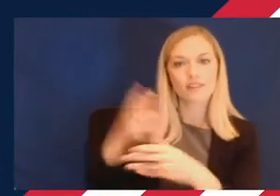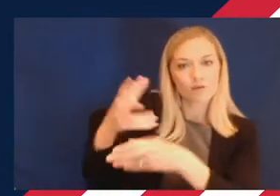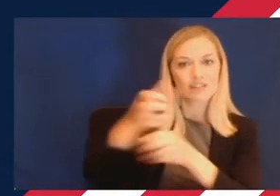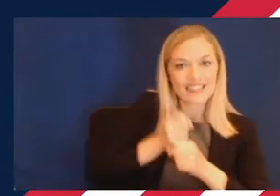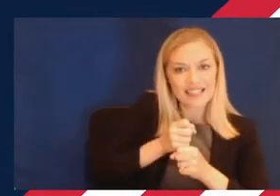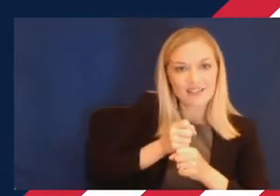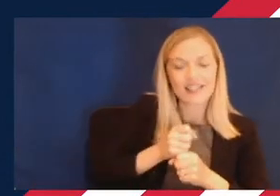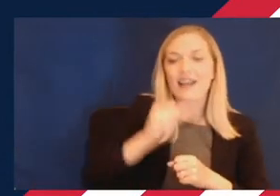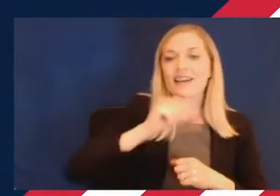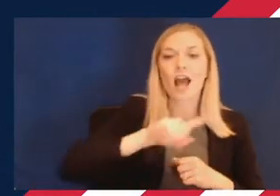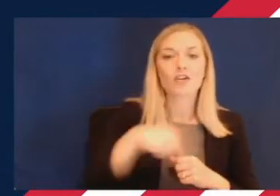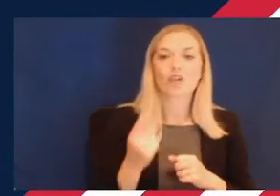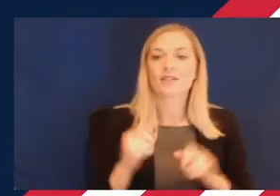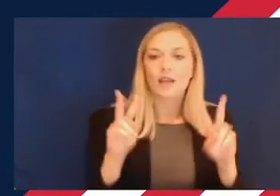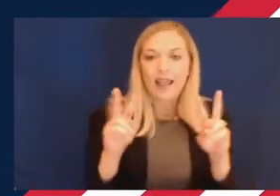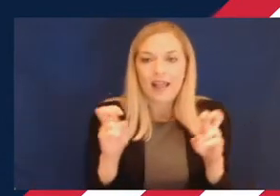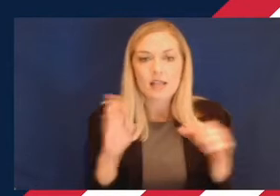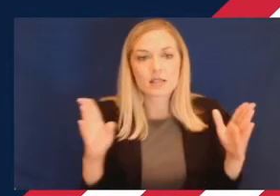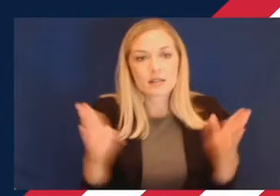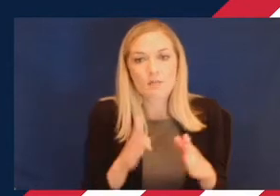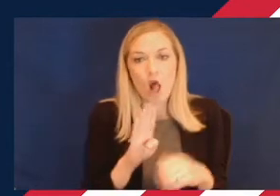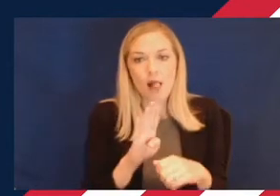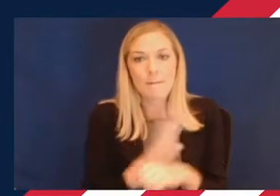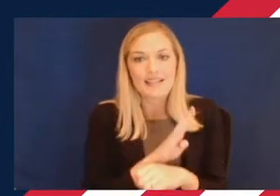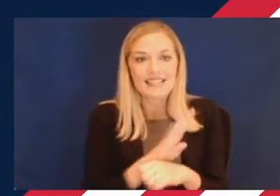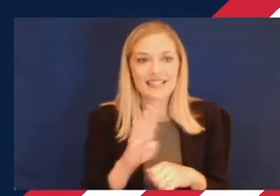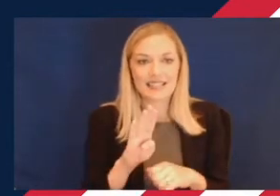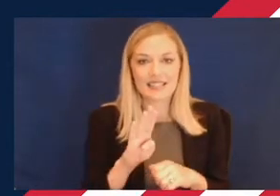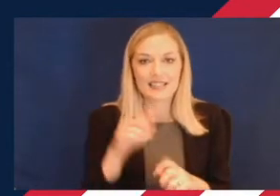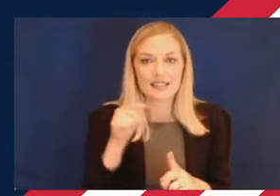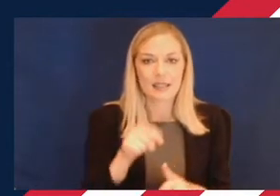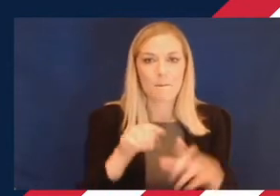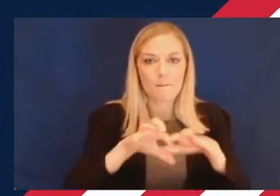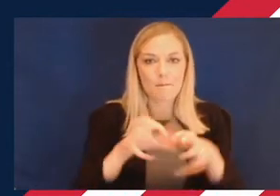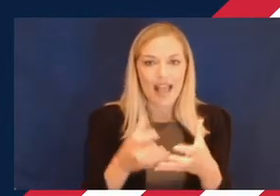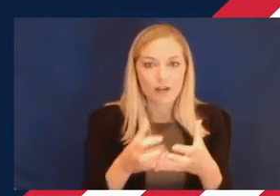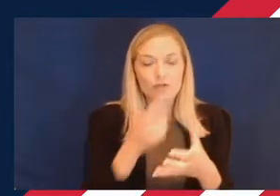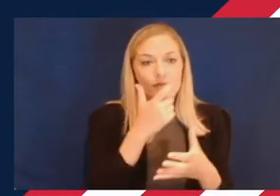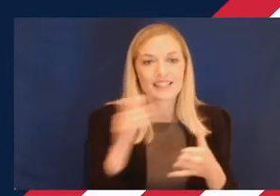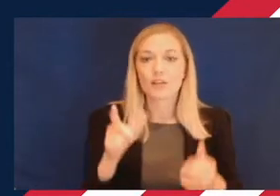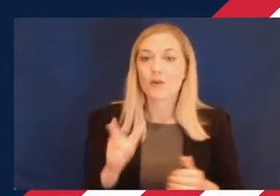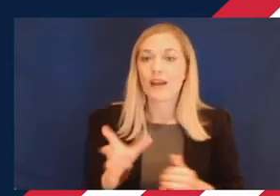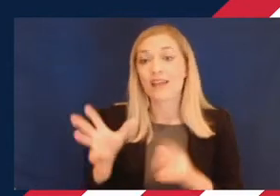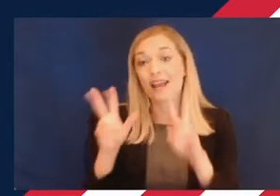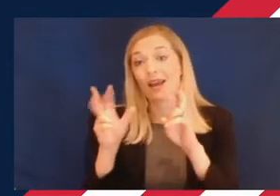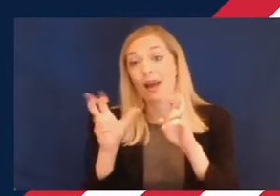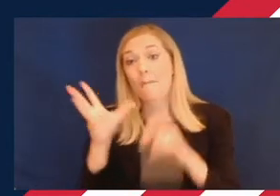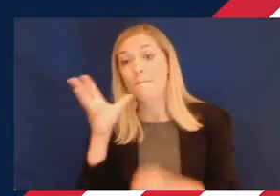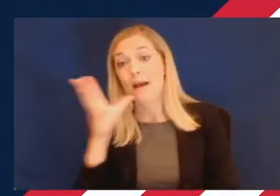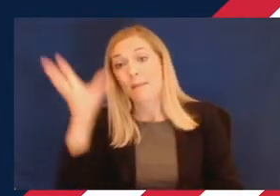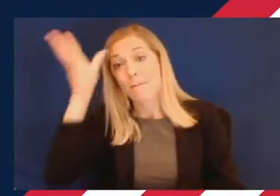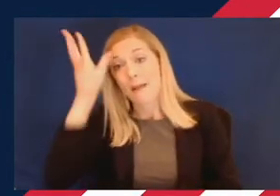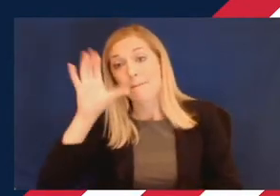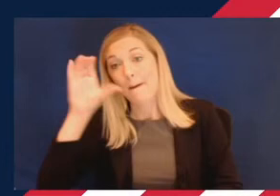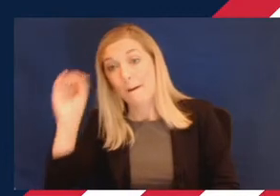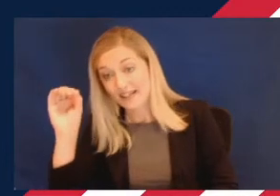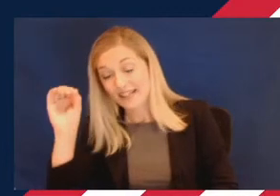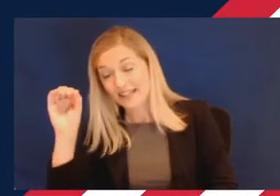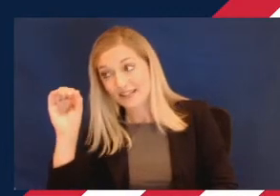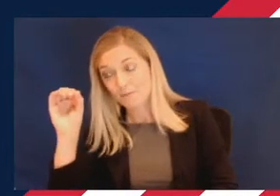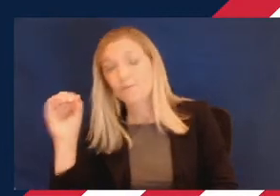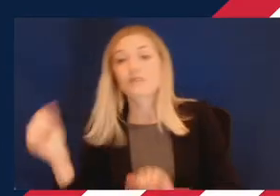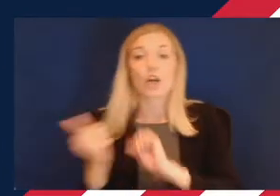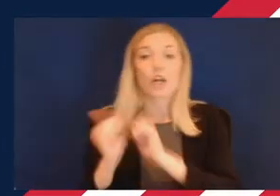package where you had a mom and or pop company competing against the Los Angeles Lakers. Thank